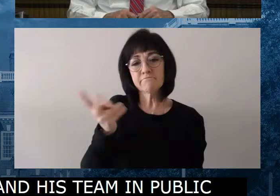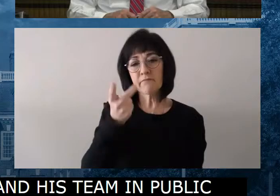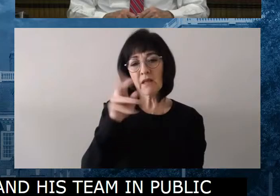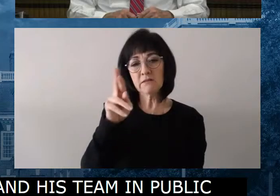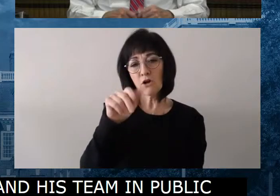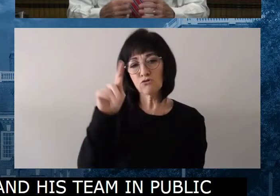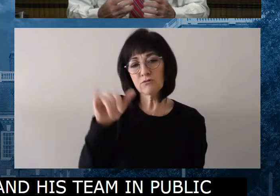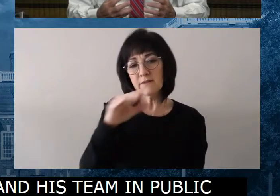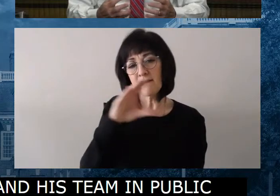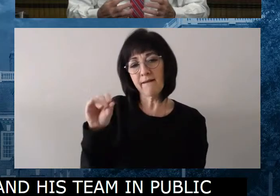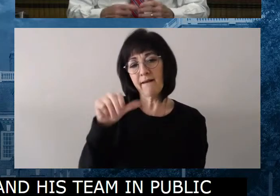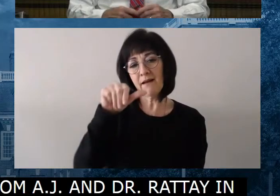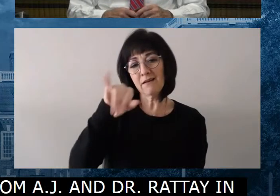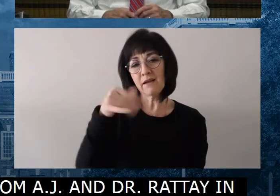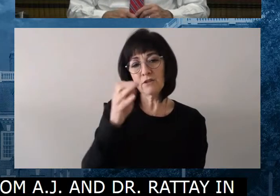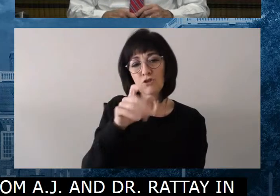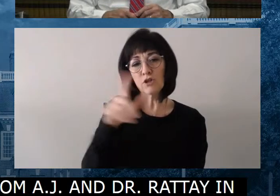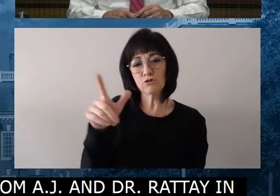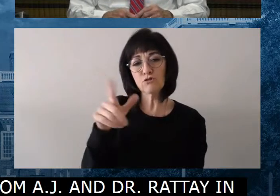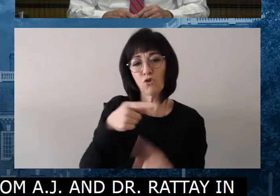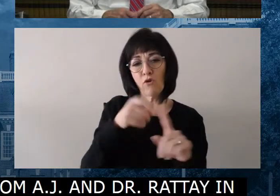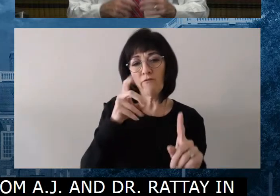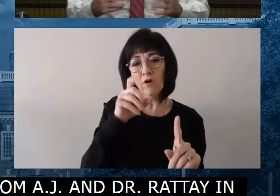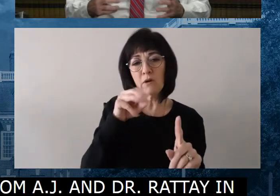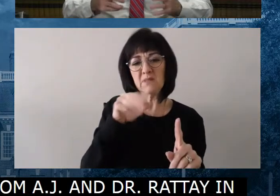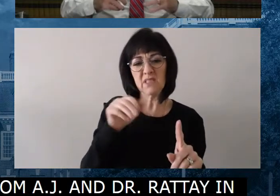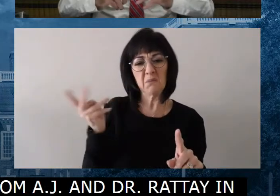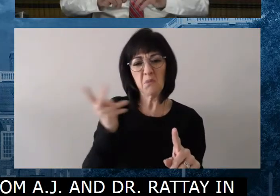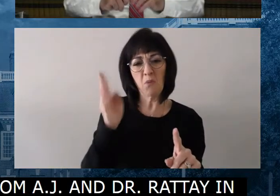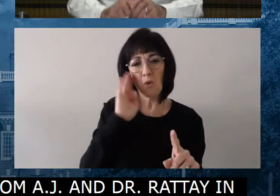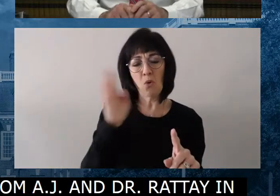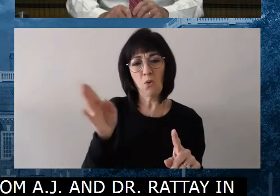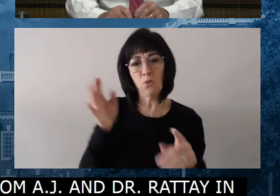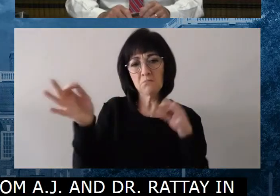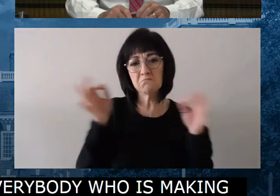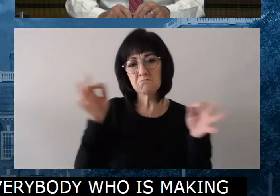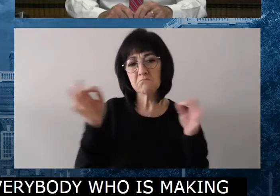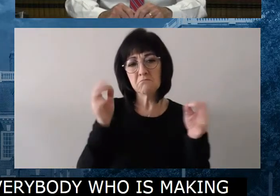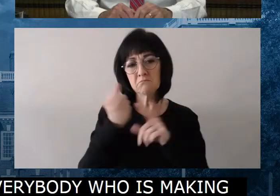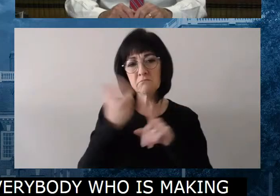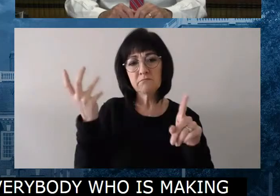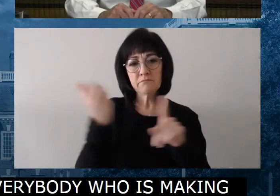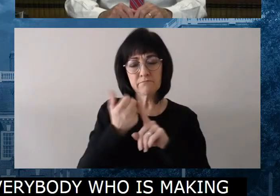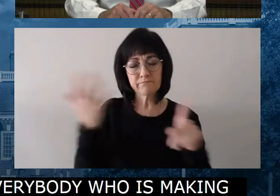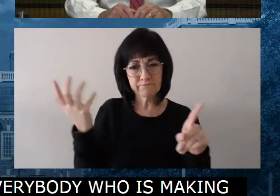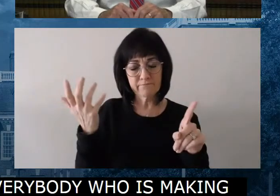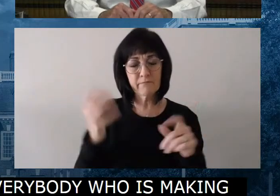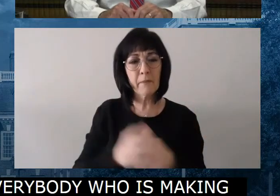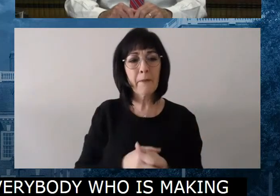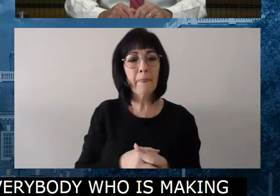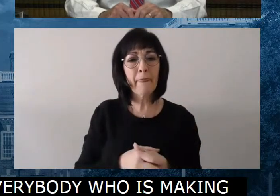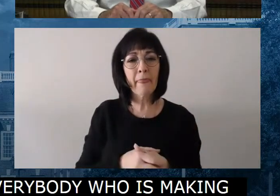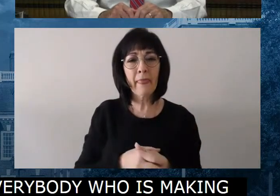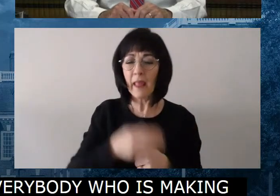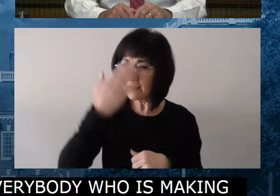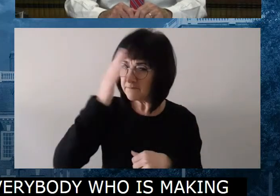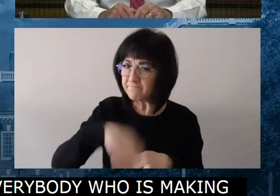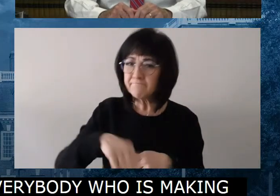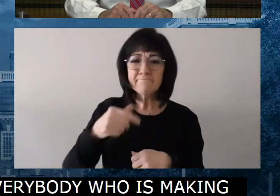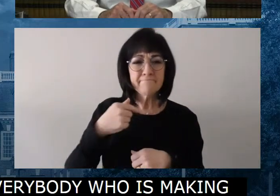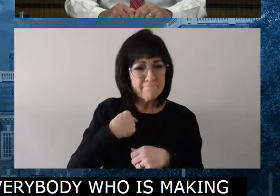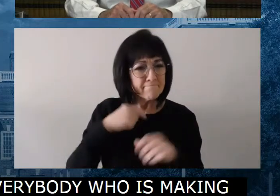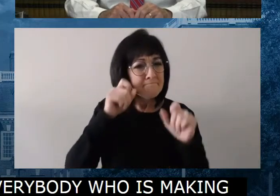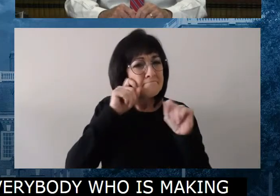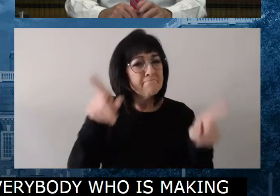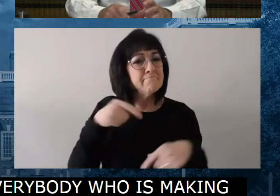who's making the opportunity, we'll encourage. We are continuing to see some hesitancy, and I would encourage those who are a little